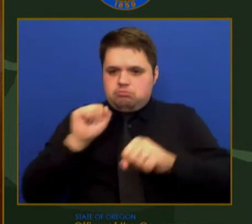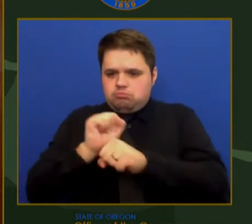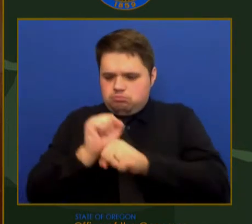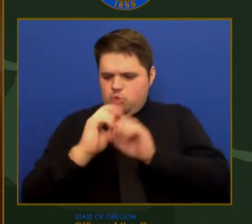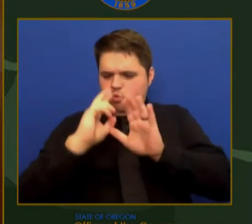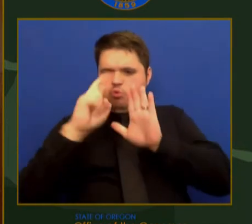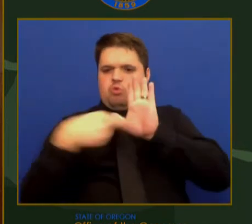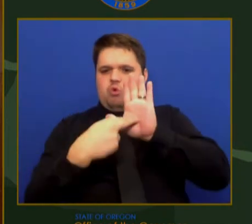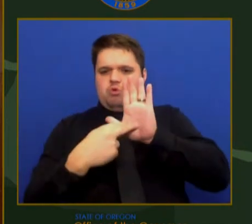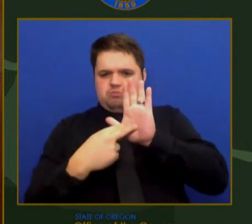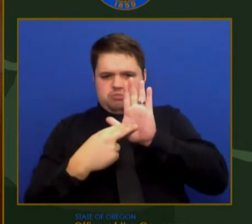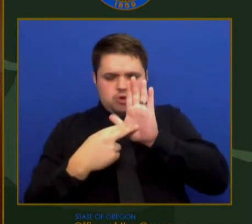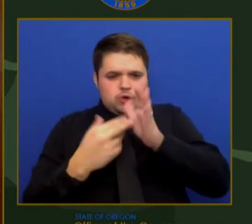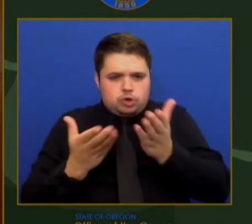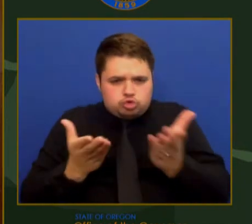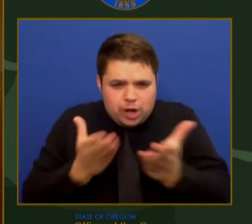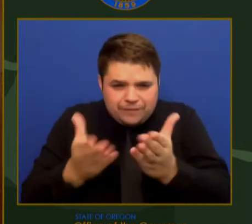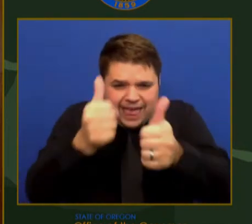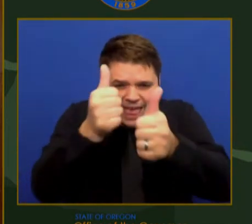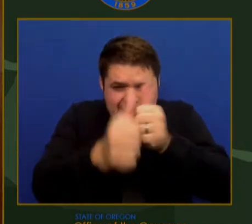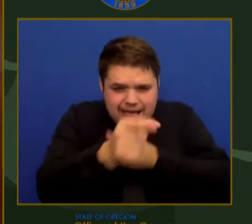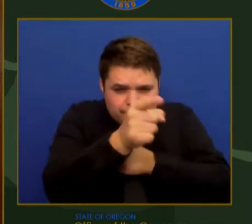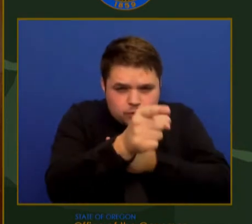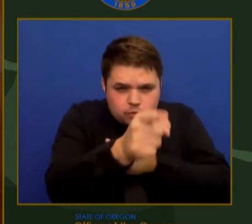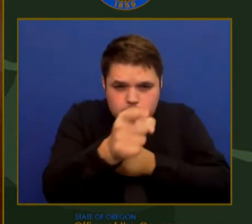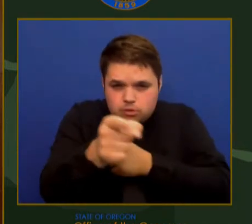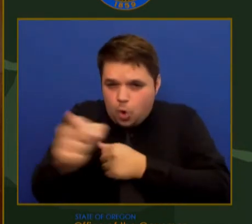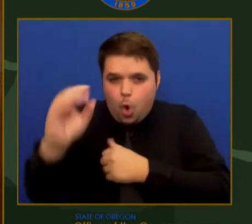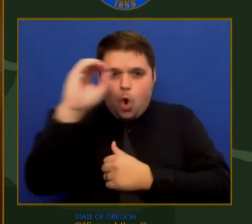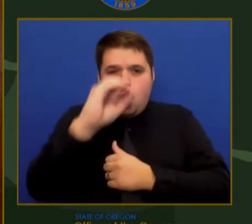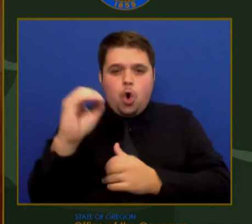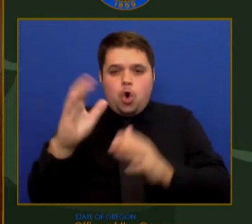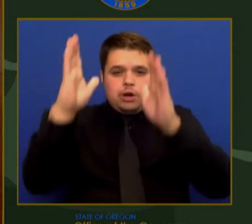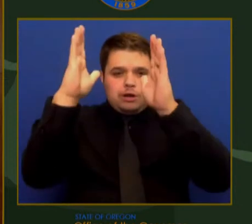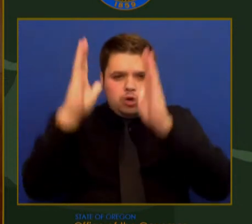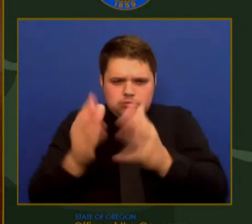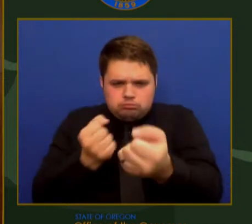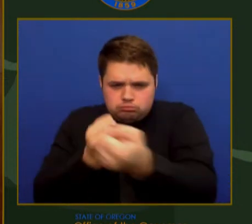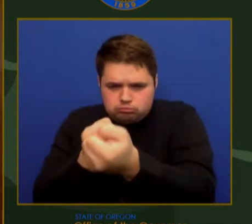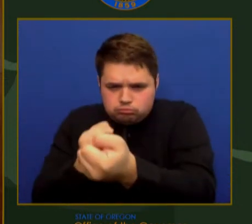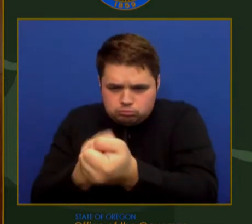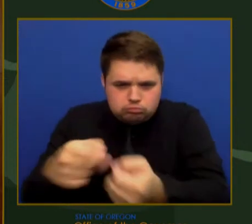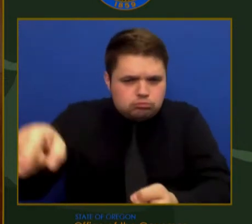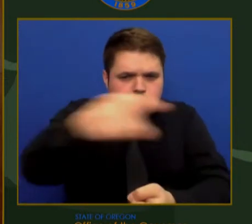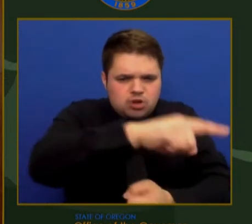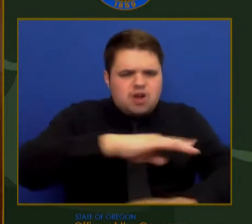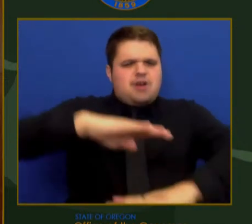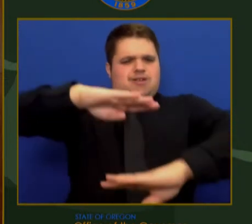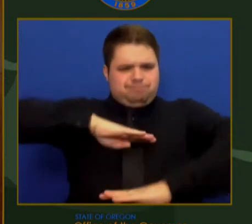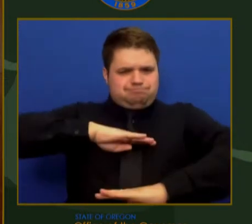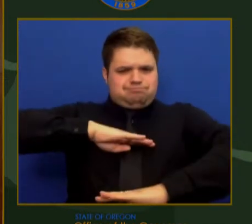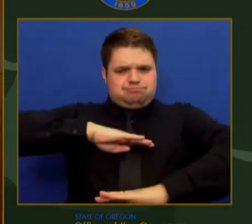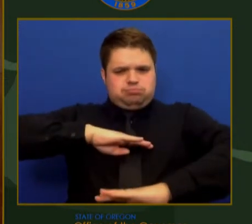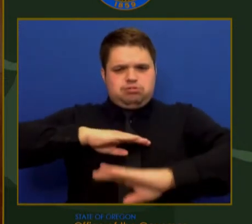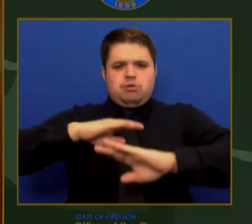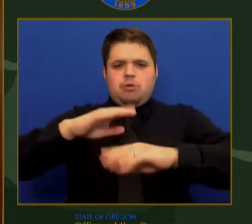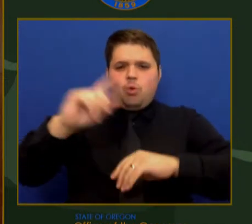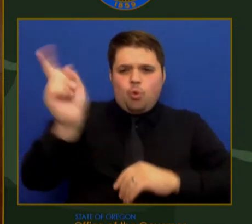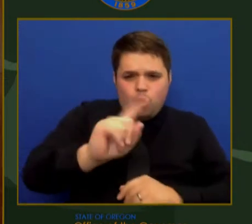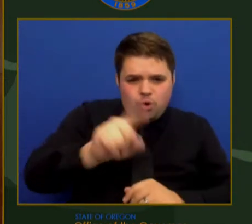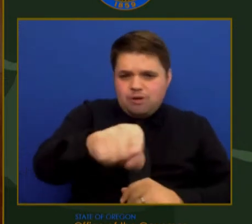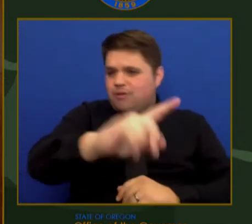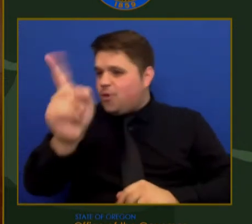every Oregonian, no matter who they are, where they come from, or how they vote.